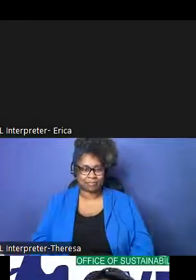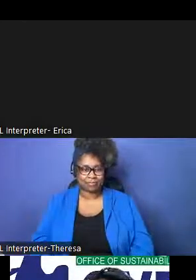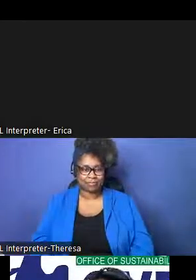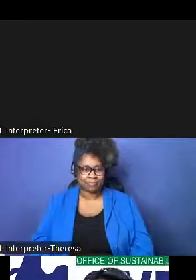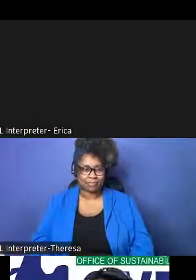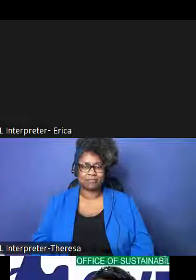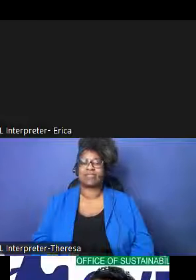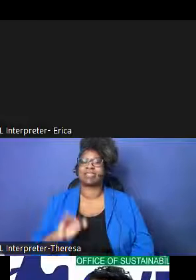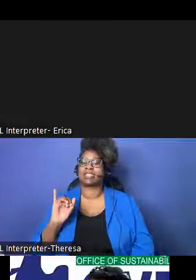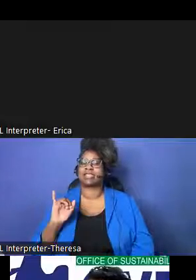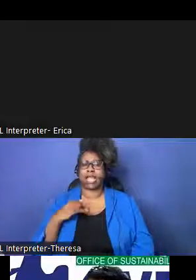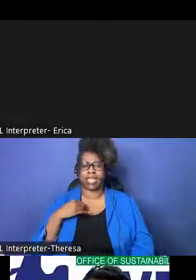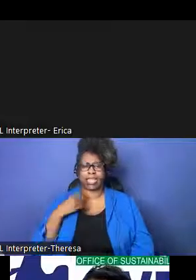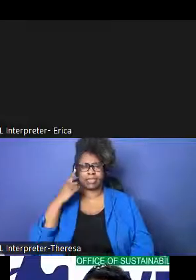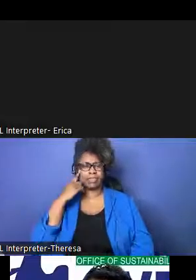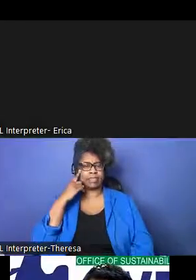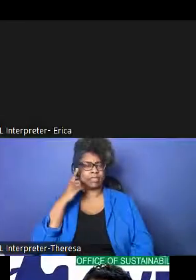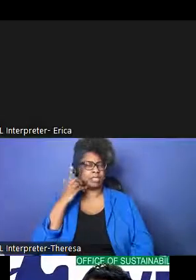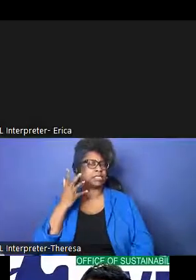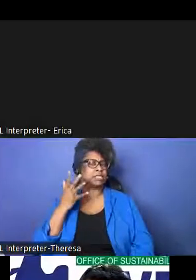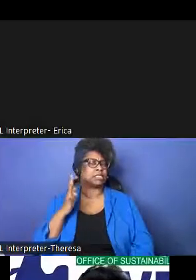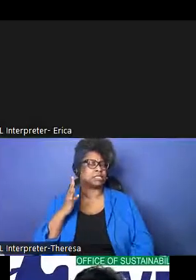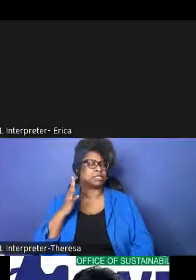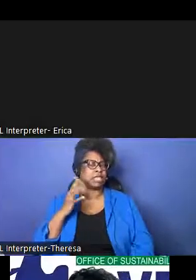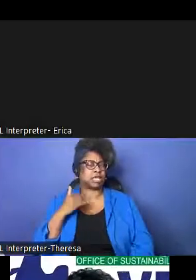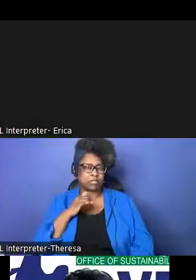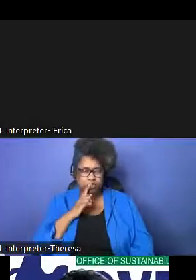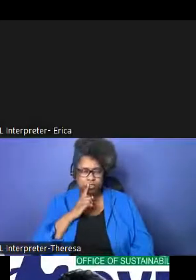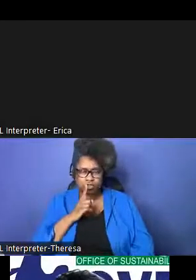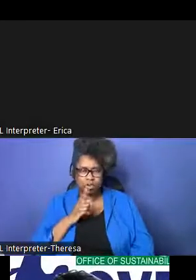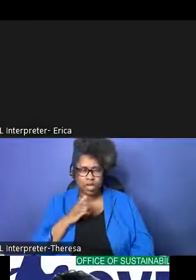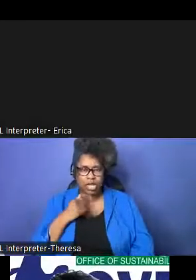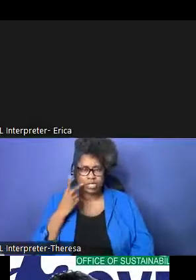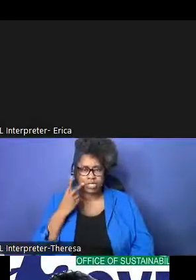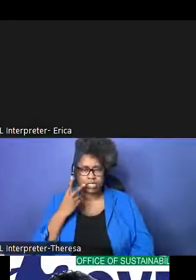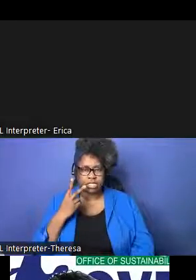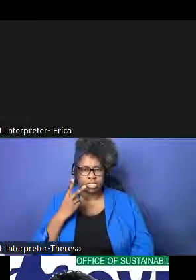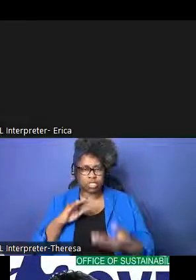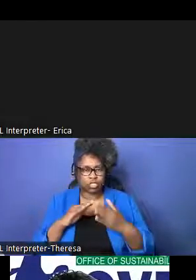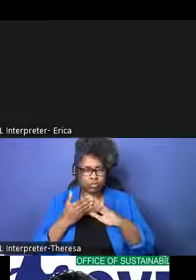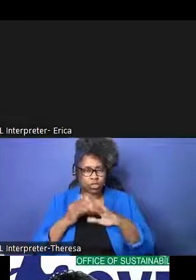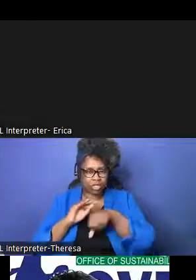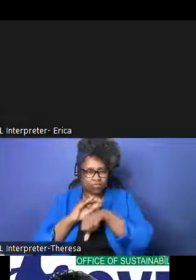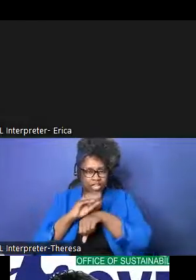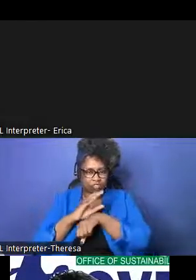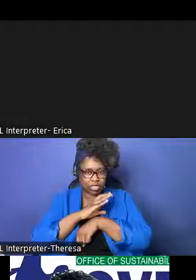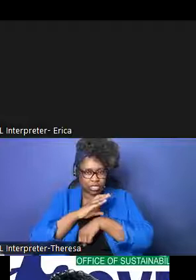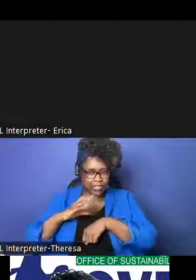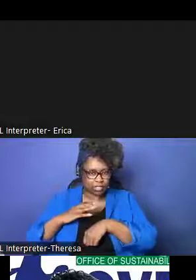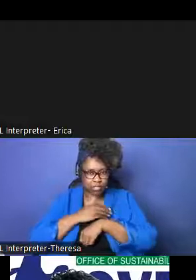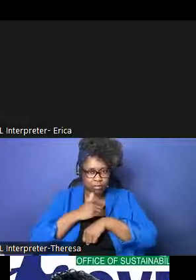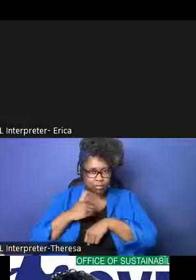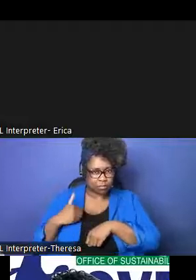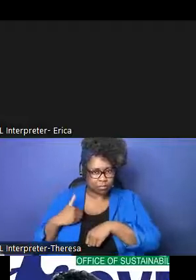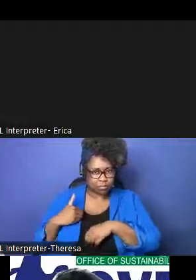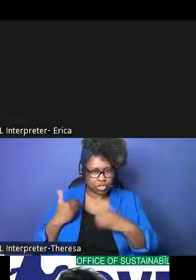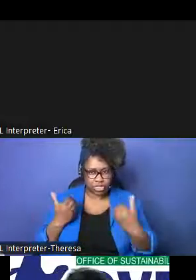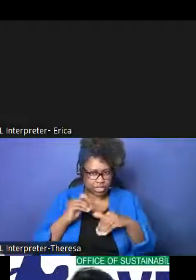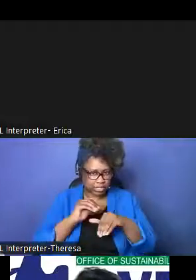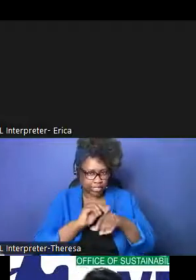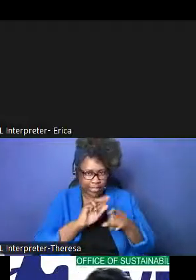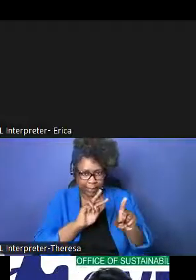Right, and I think that's everyone. I'm not sure I see Community Advisory Council members on the line tonight.